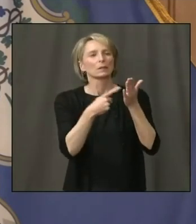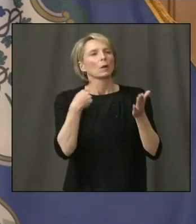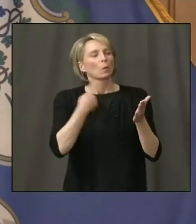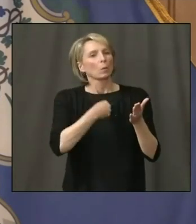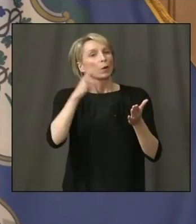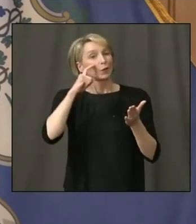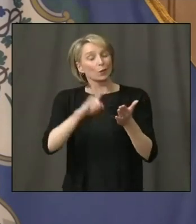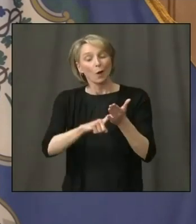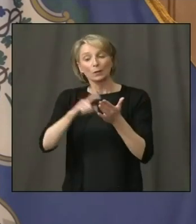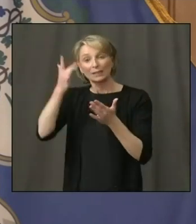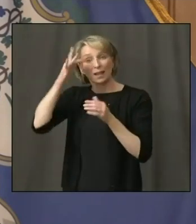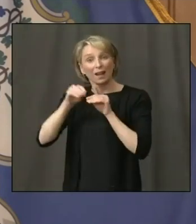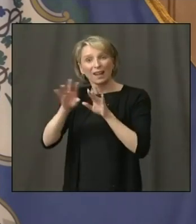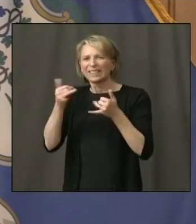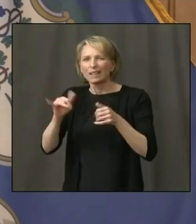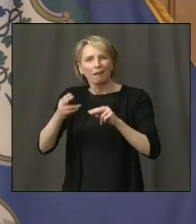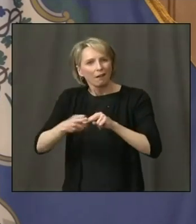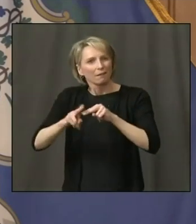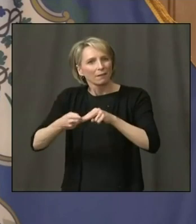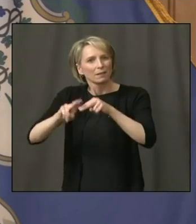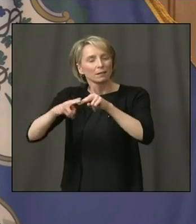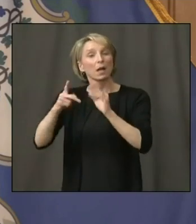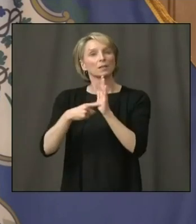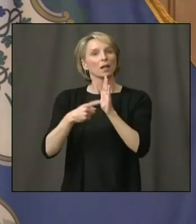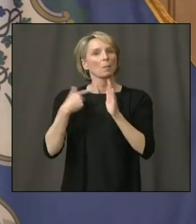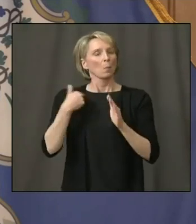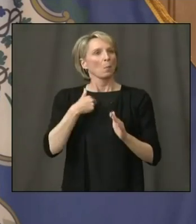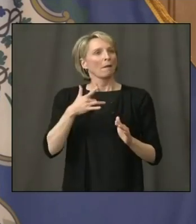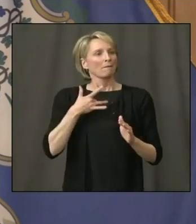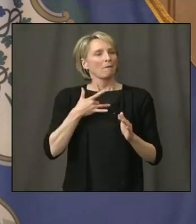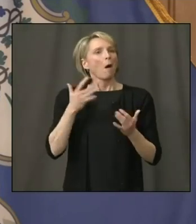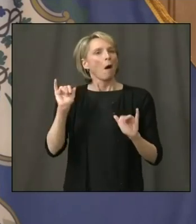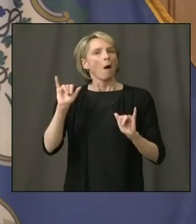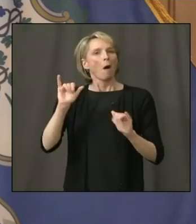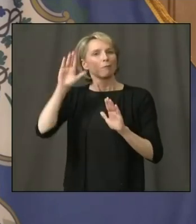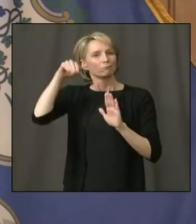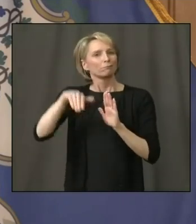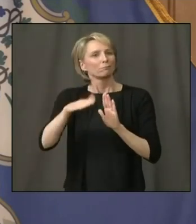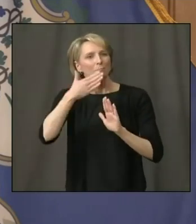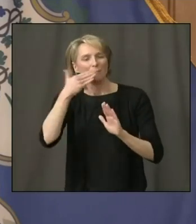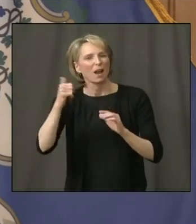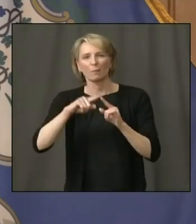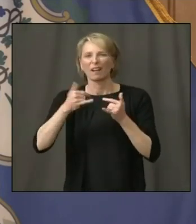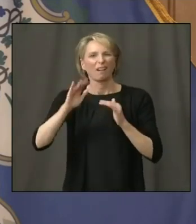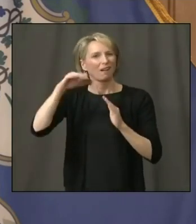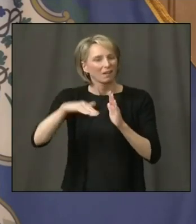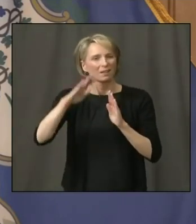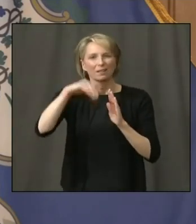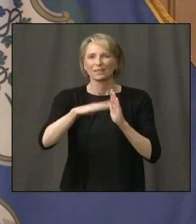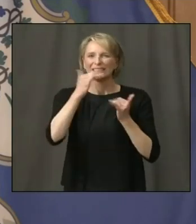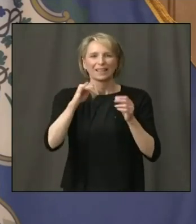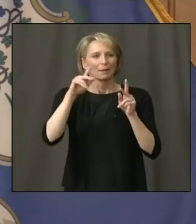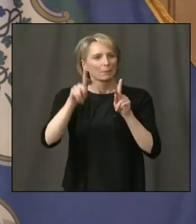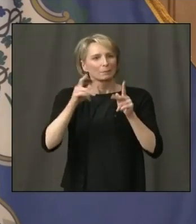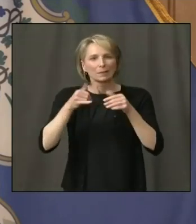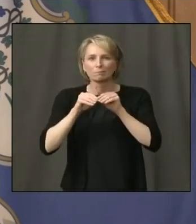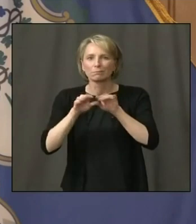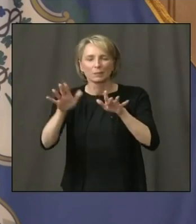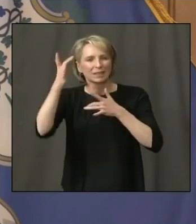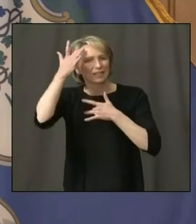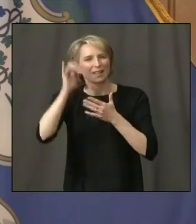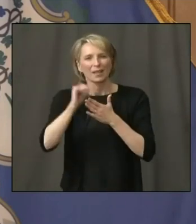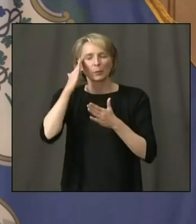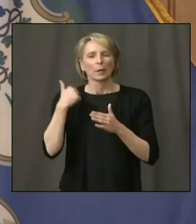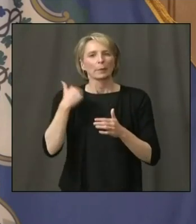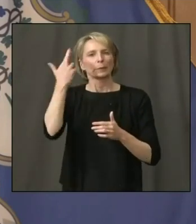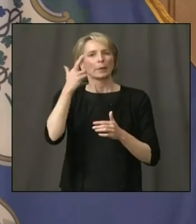to grow. Sometimes we think we've rounded the bend in a permanent way, but it's uneven, and that's why it's so important that we do